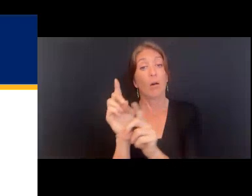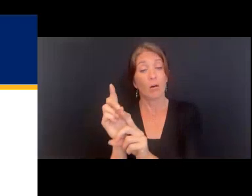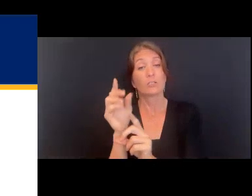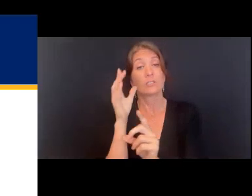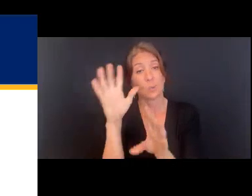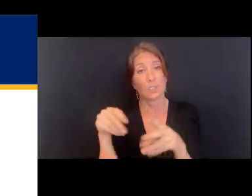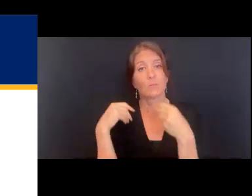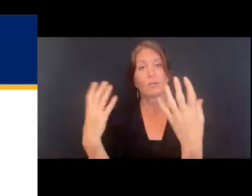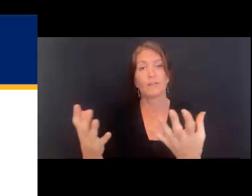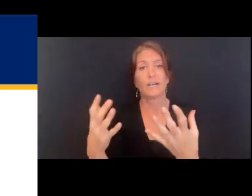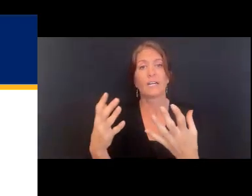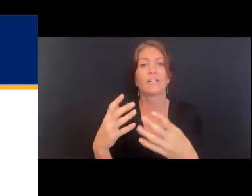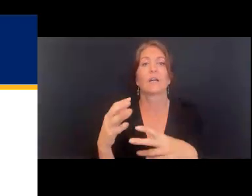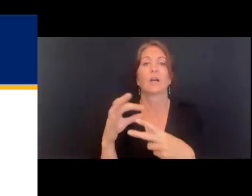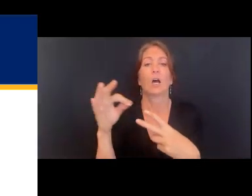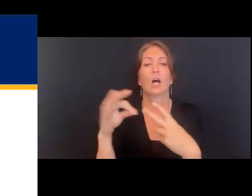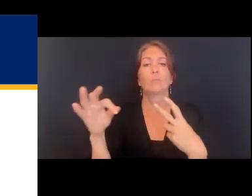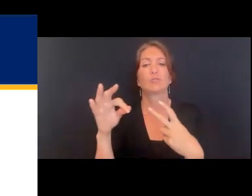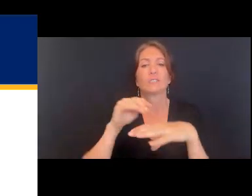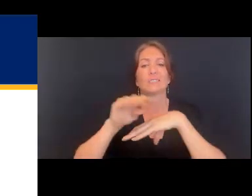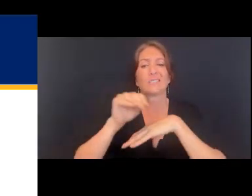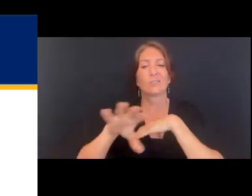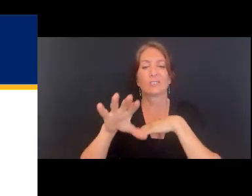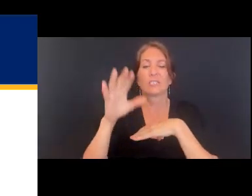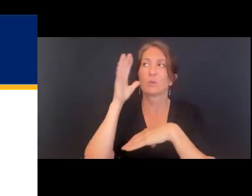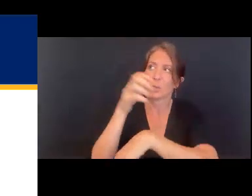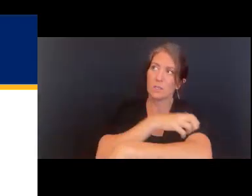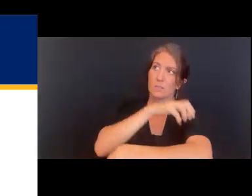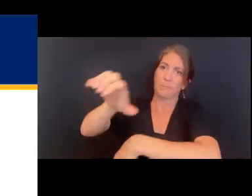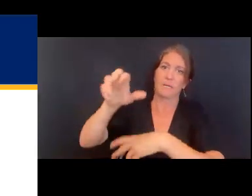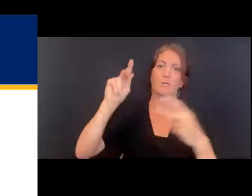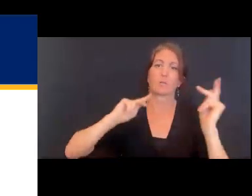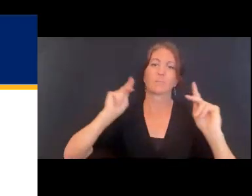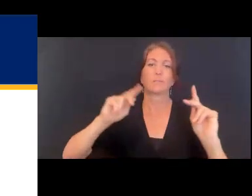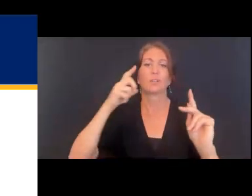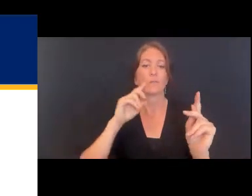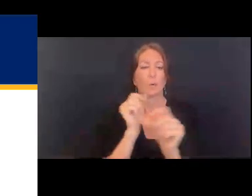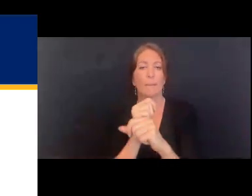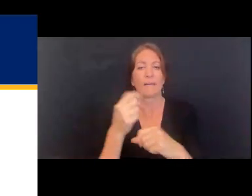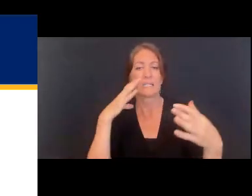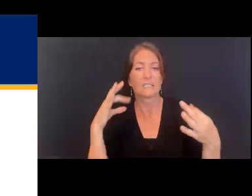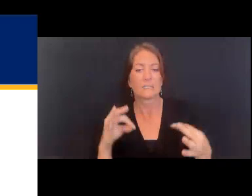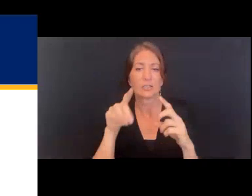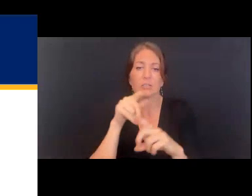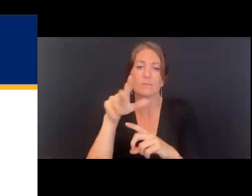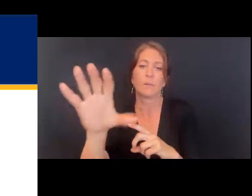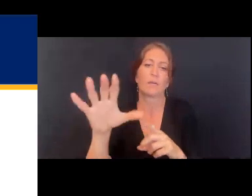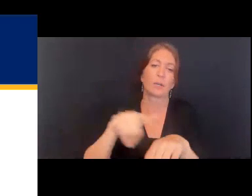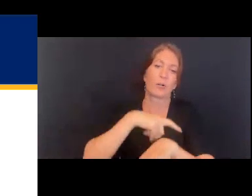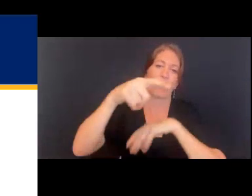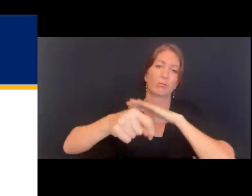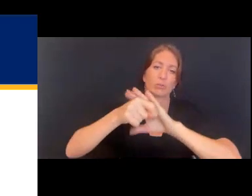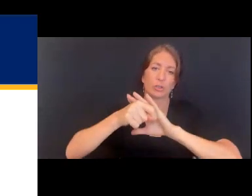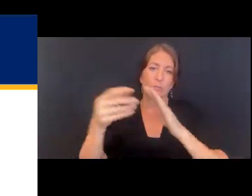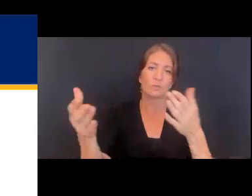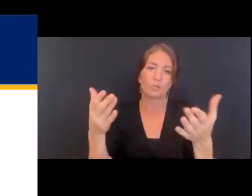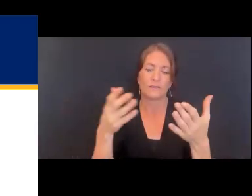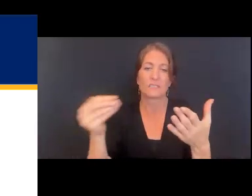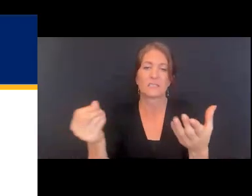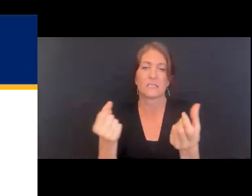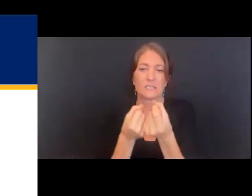that empowers people to make informed decisions about their long-term services and support, and help